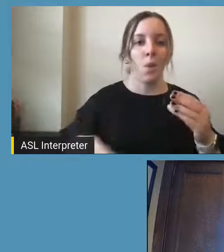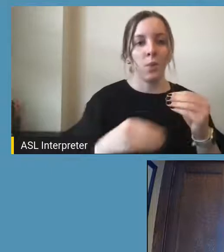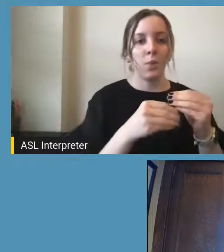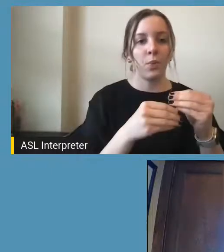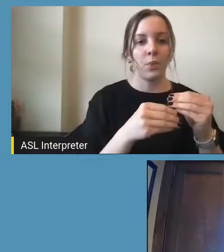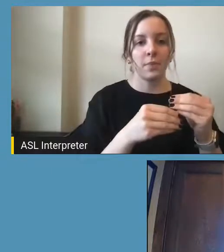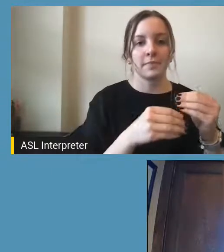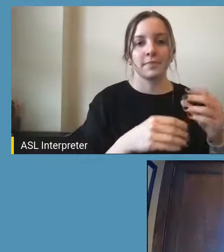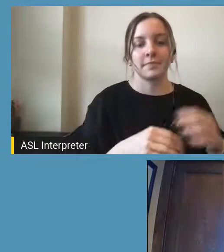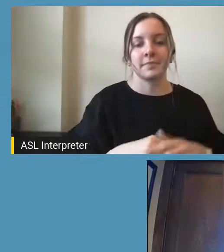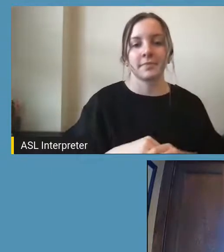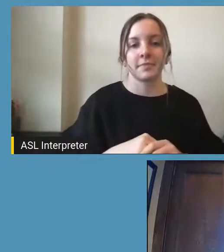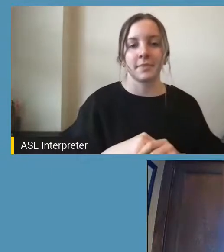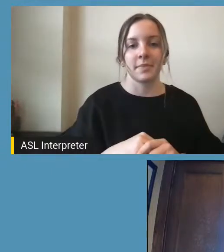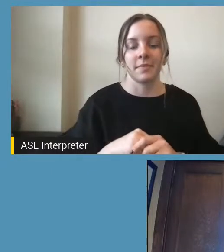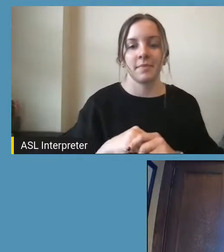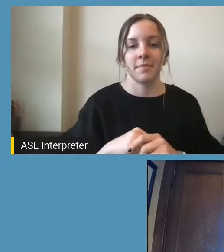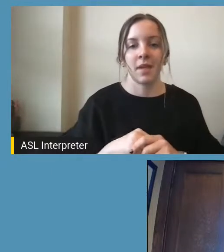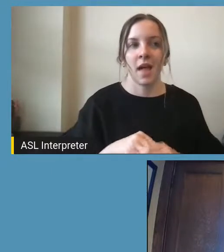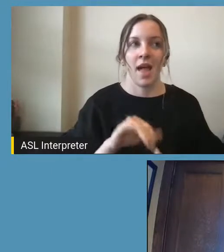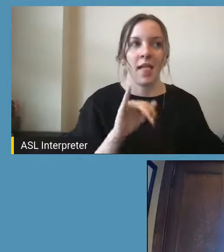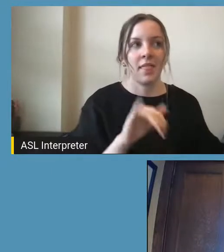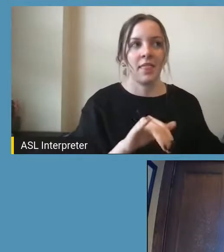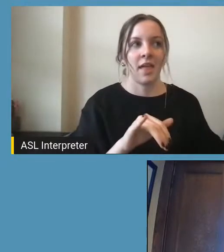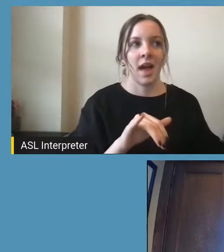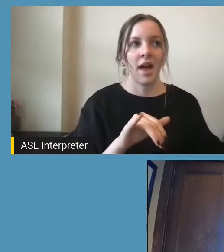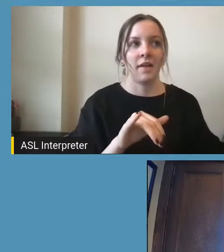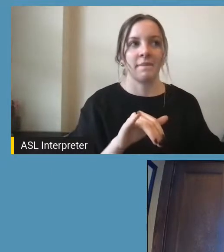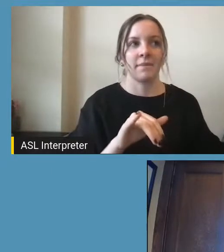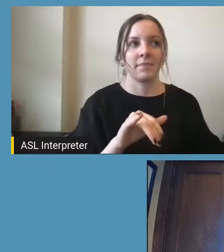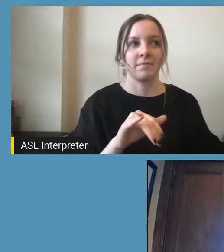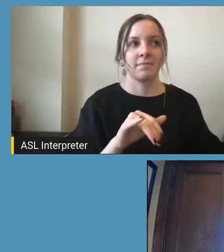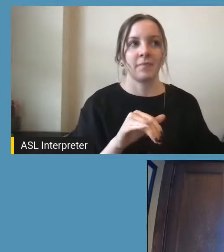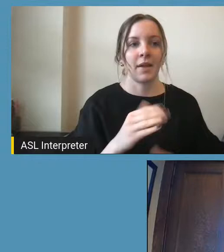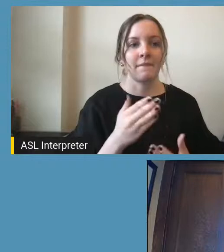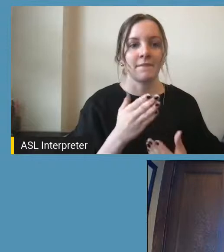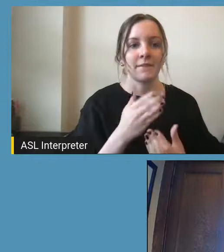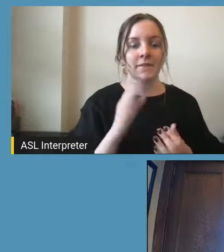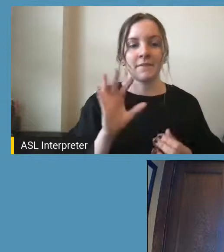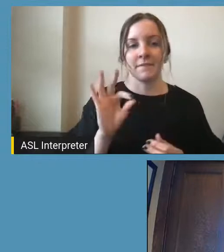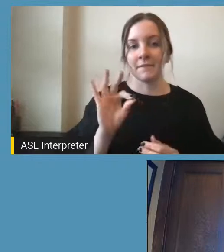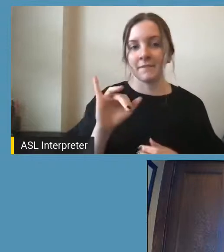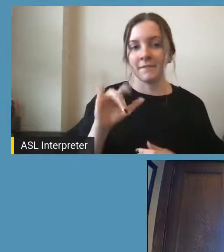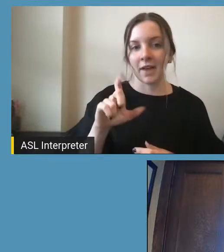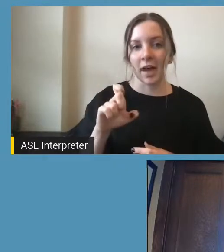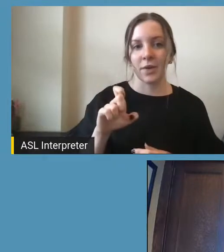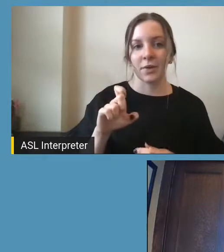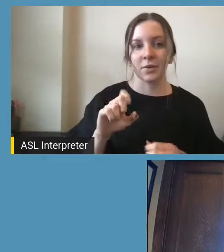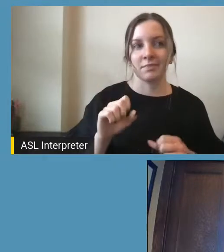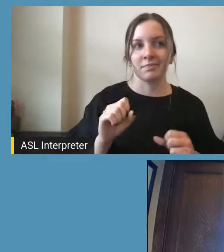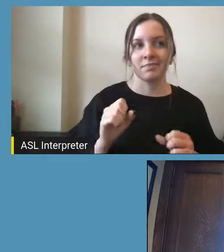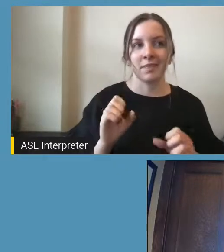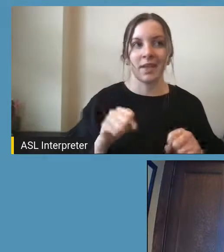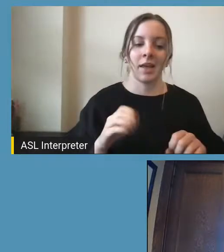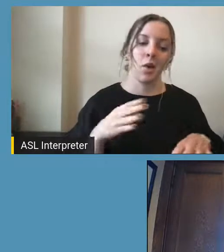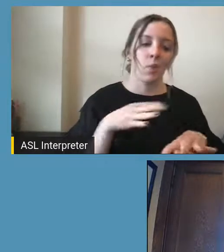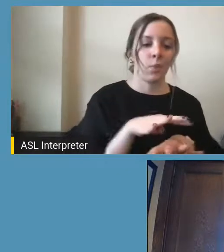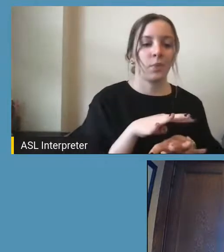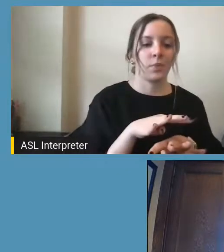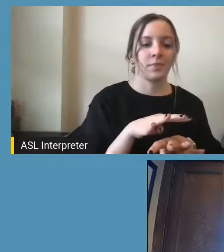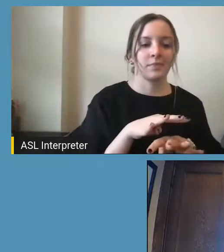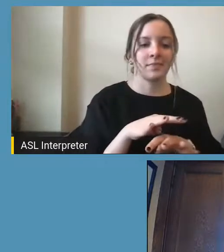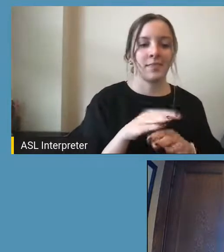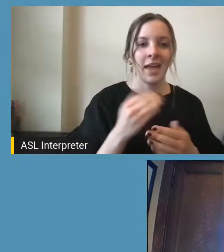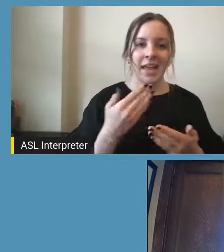object or file, the easier it's going to be to find. A related question to that is,